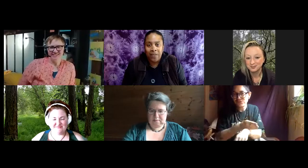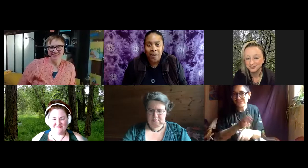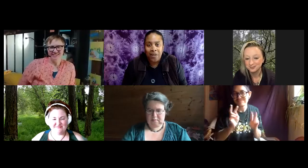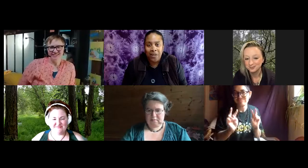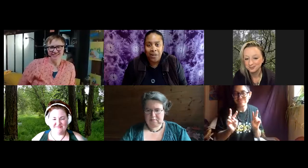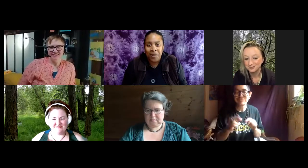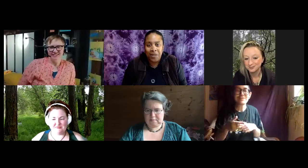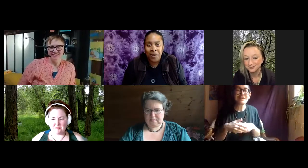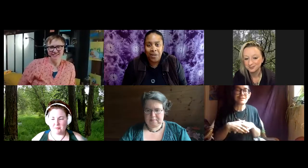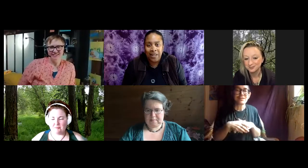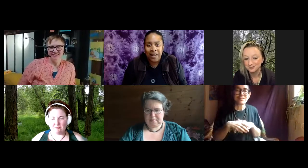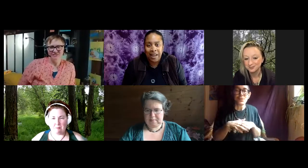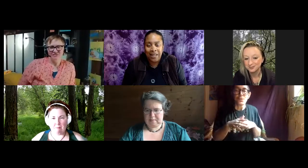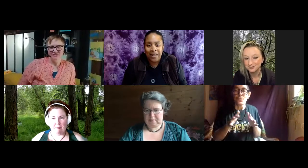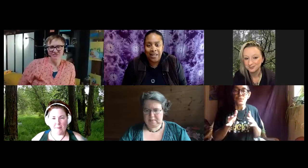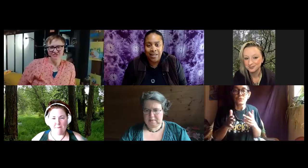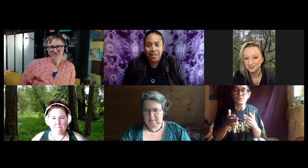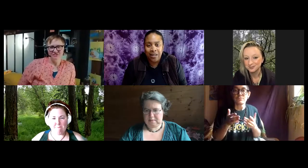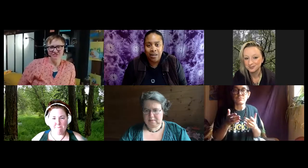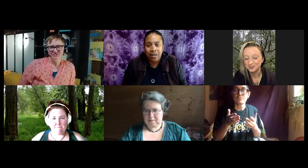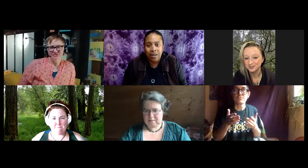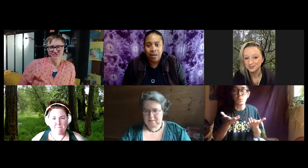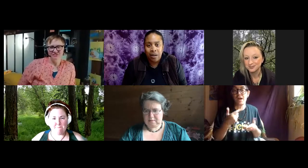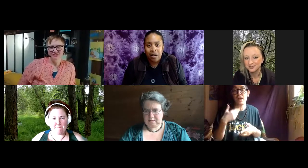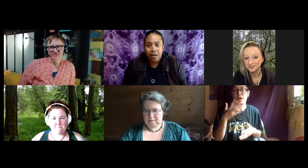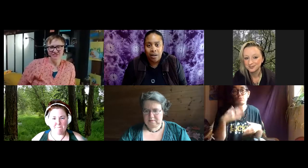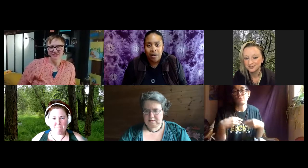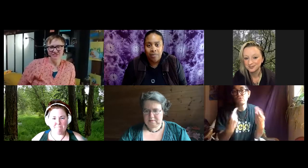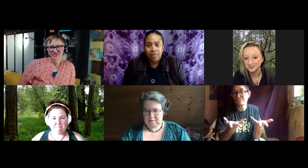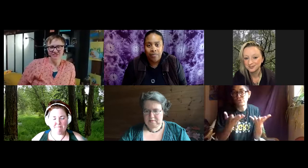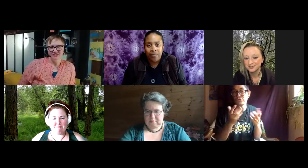looking forward to working with you all tonight in this energy.